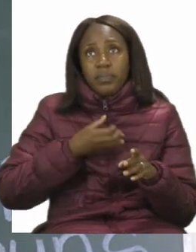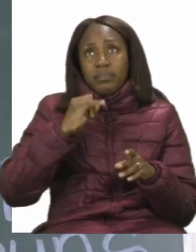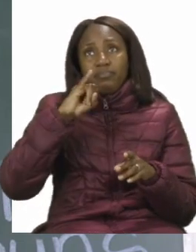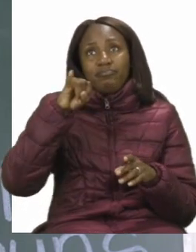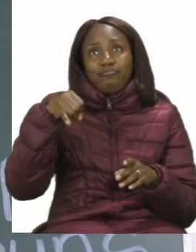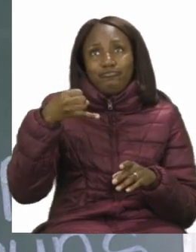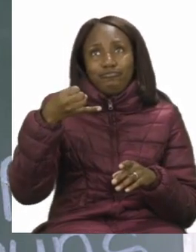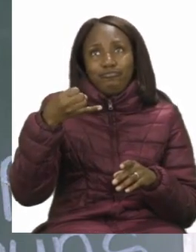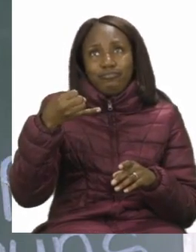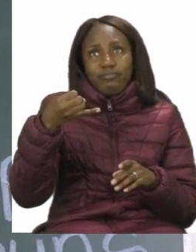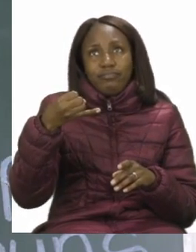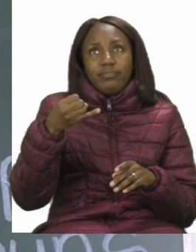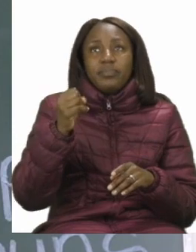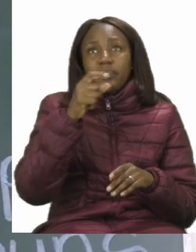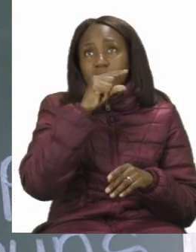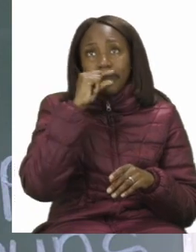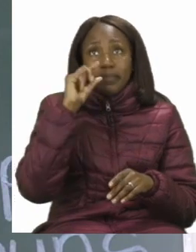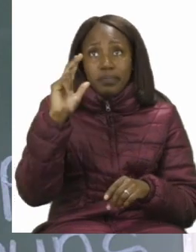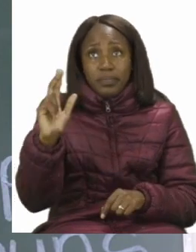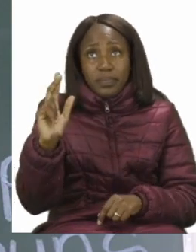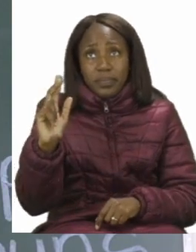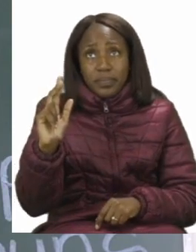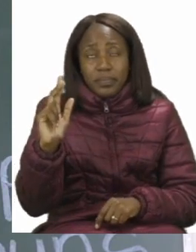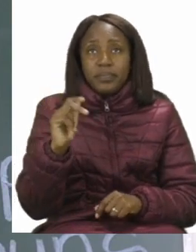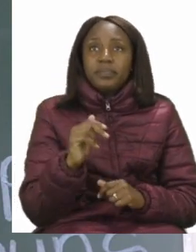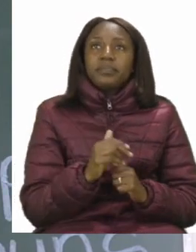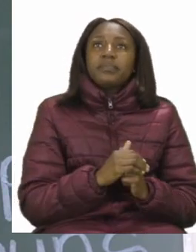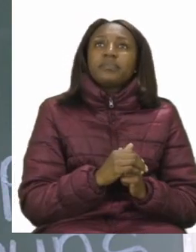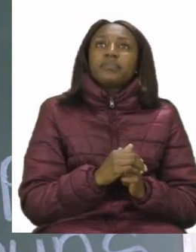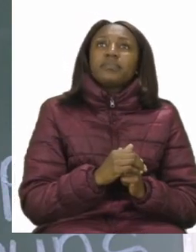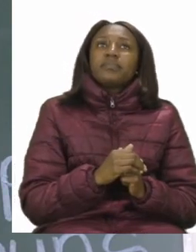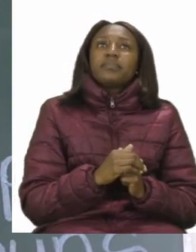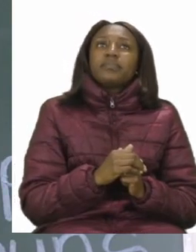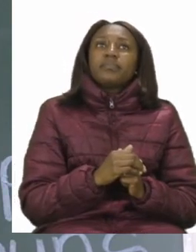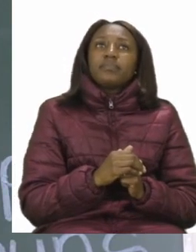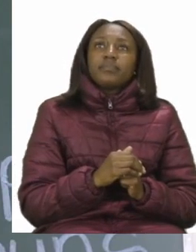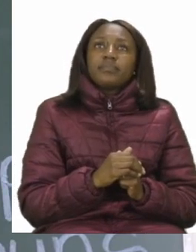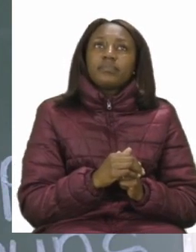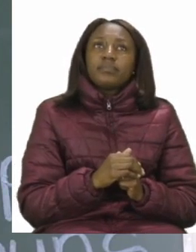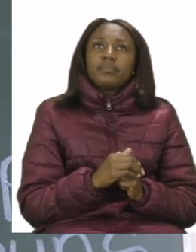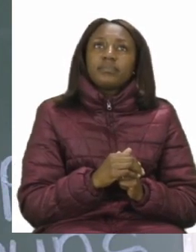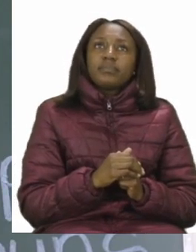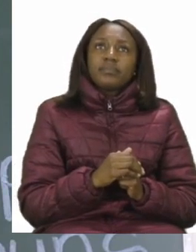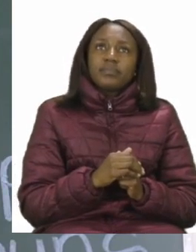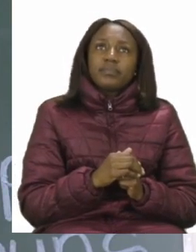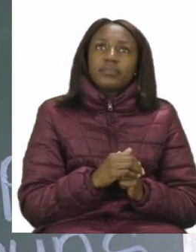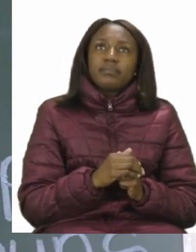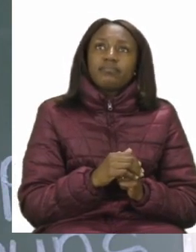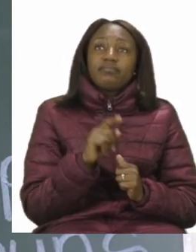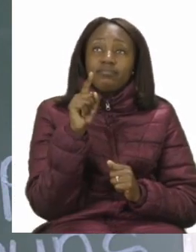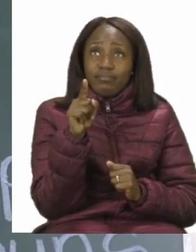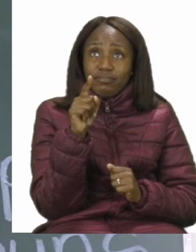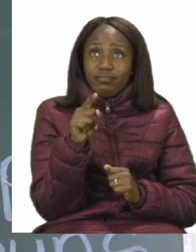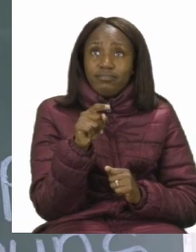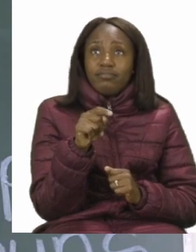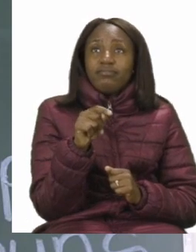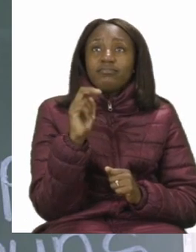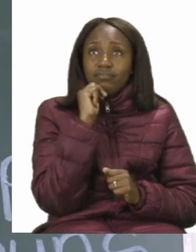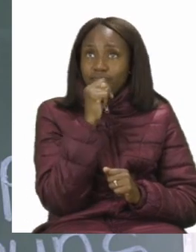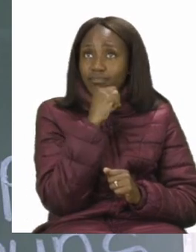name of a person. So these names we call proper nouns.